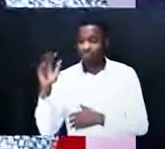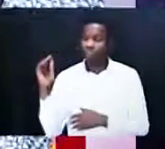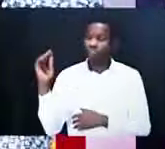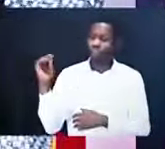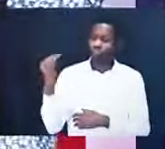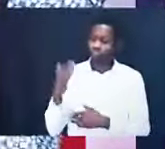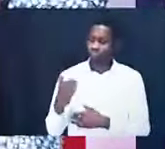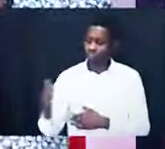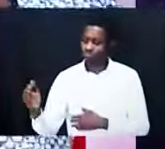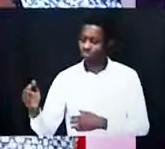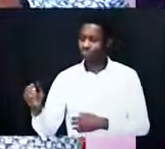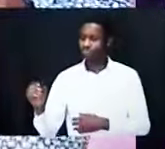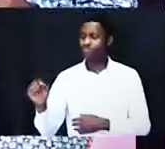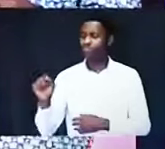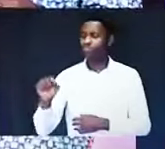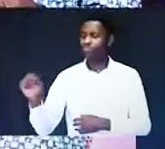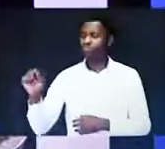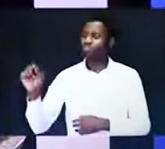15 and 16.